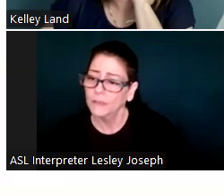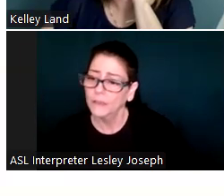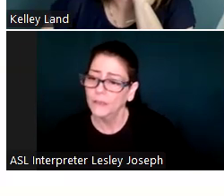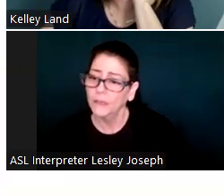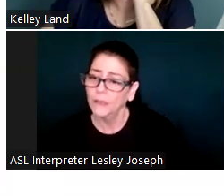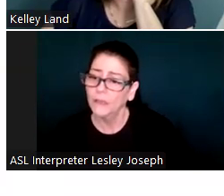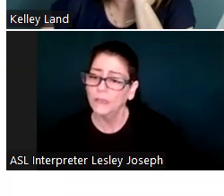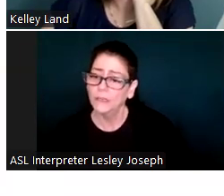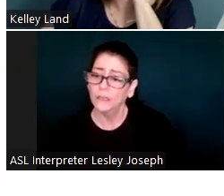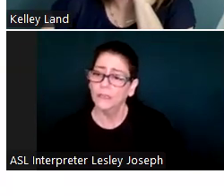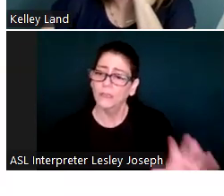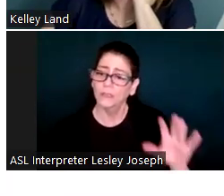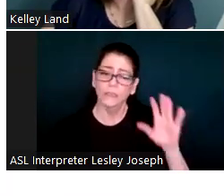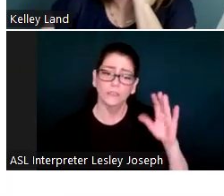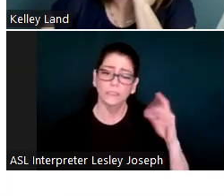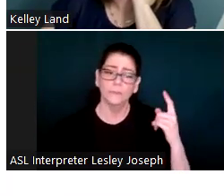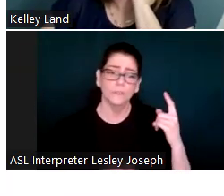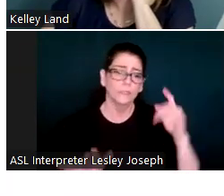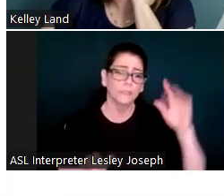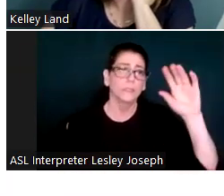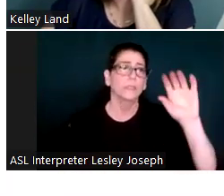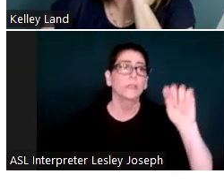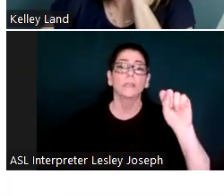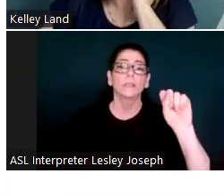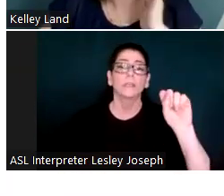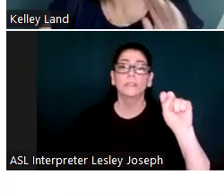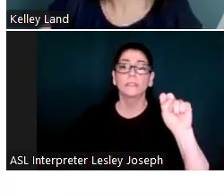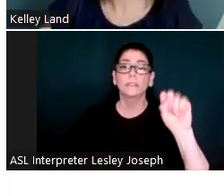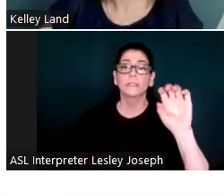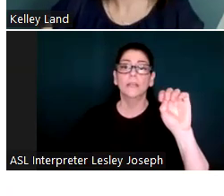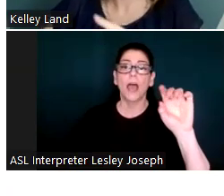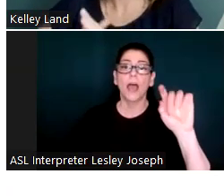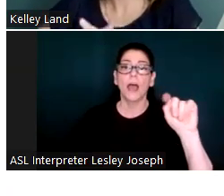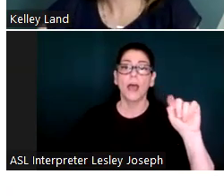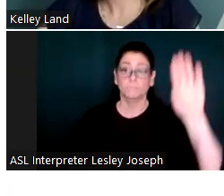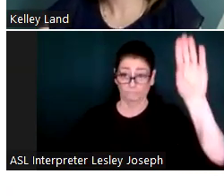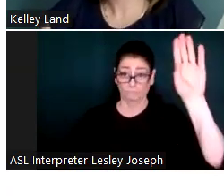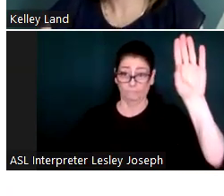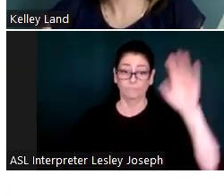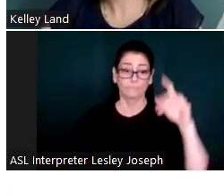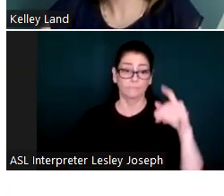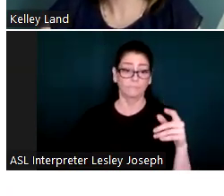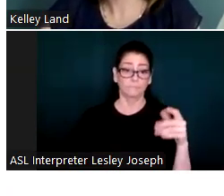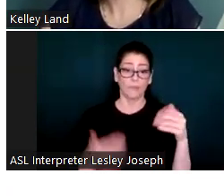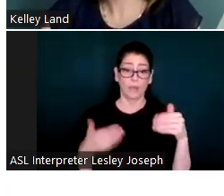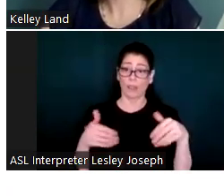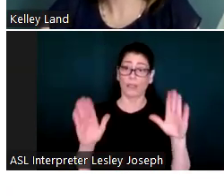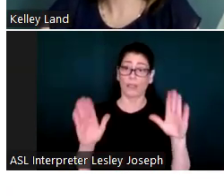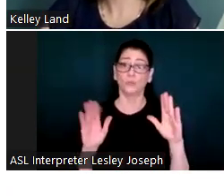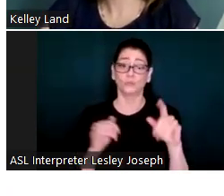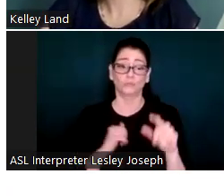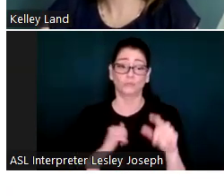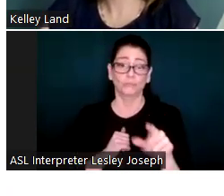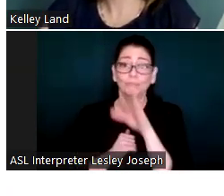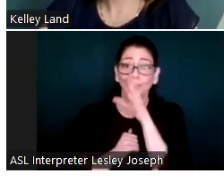Does look like we have a hand raised from Scott Winzig, so I'm going to allow you to uh,